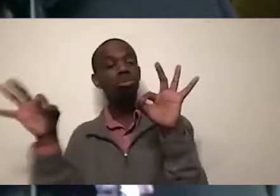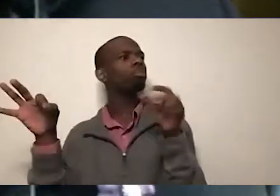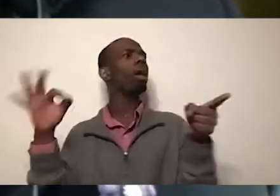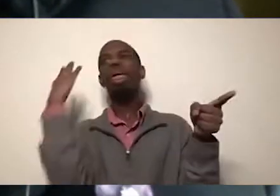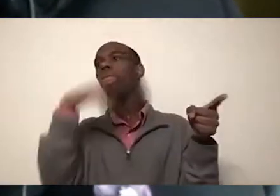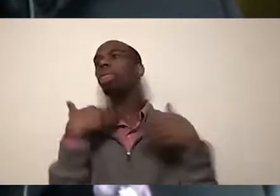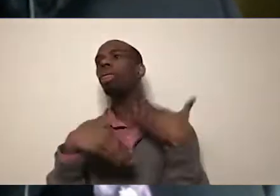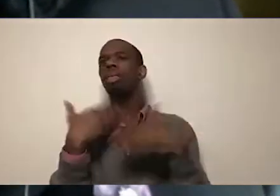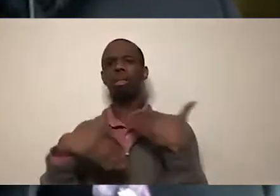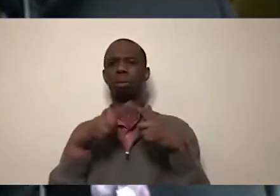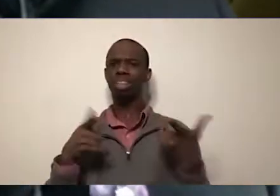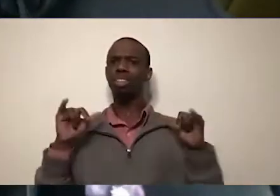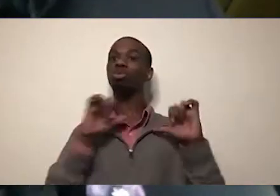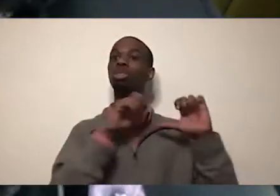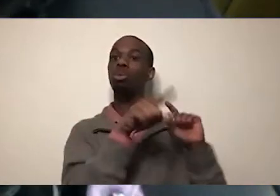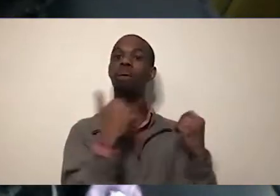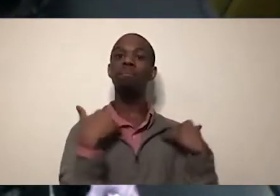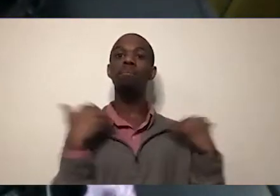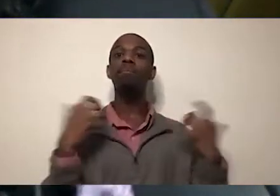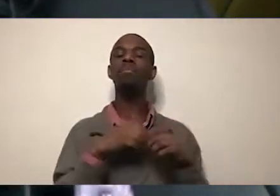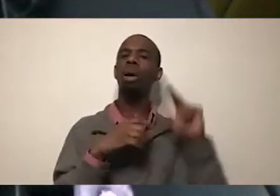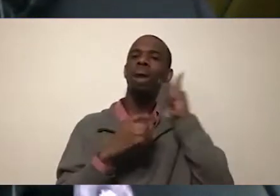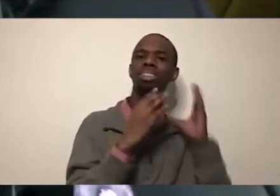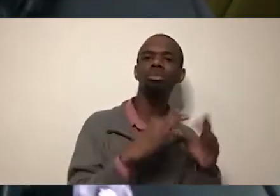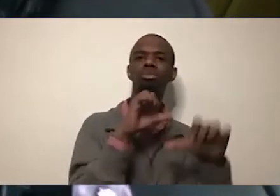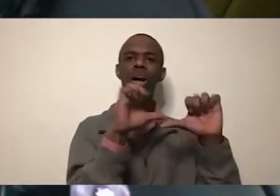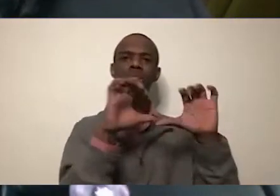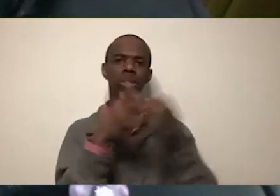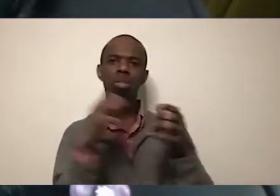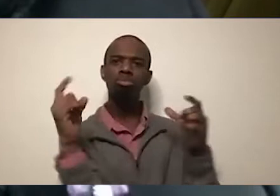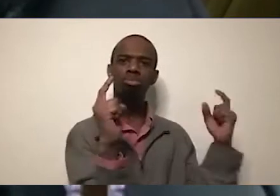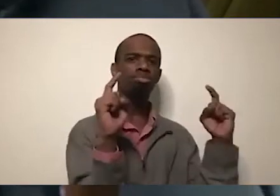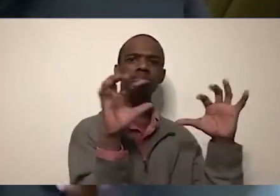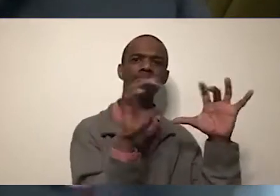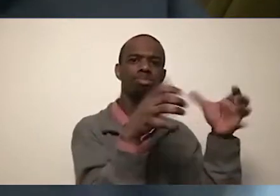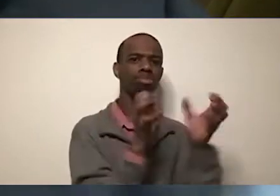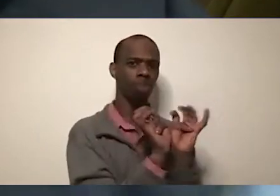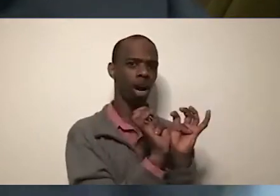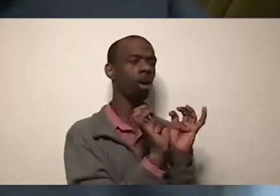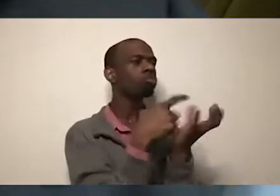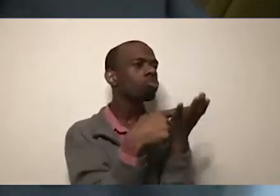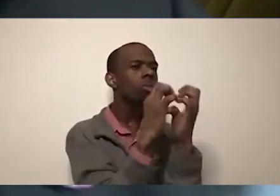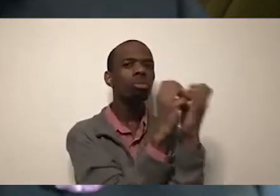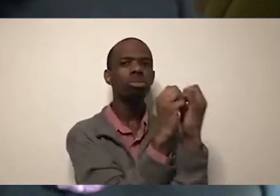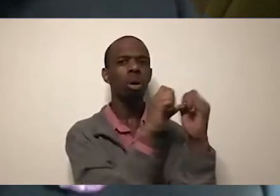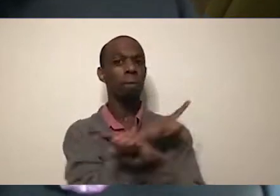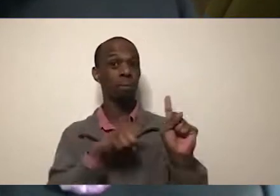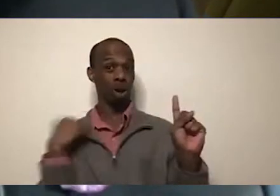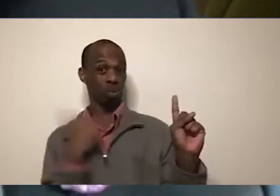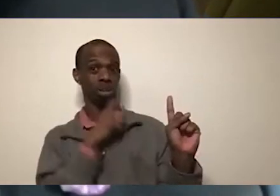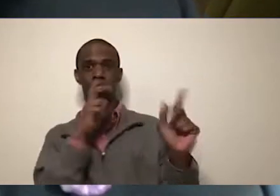most profoundly affected. And all too often, the message that filters down to the news media and general